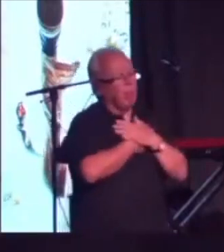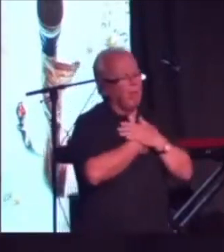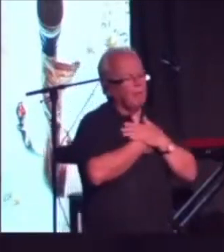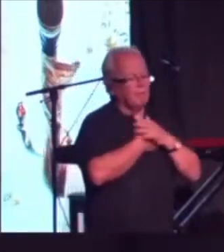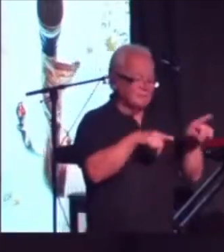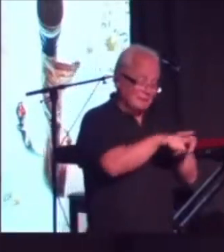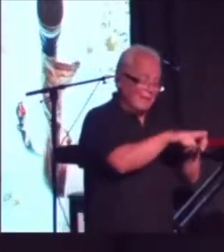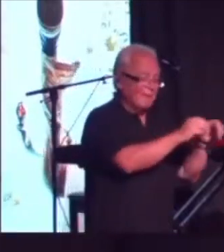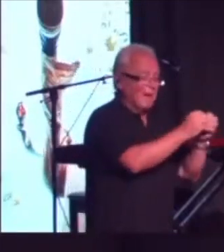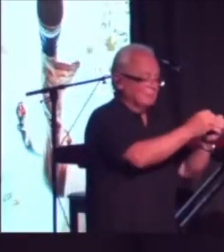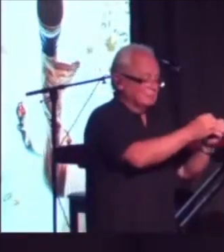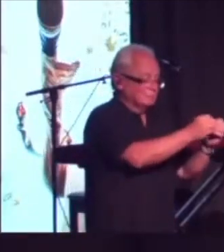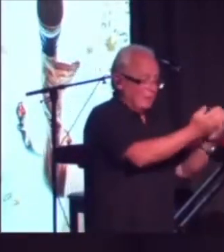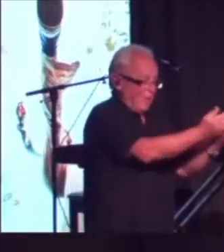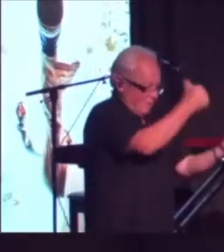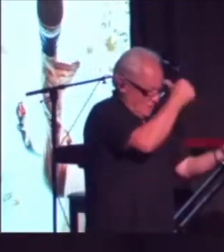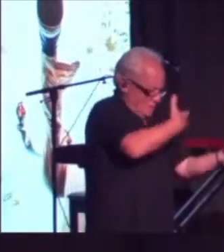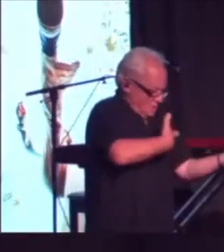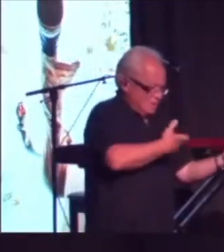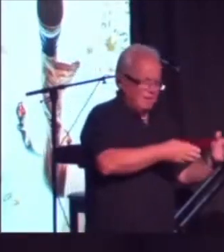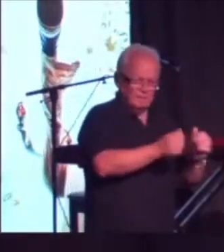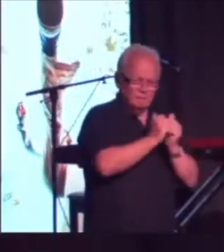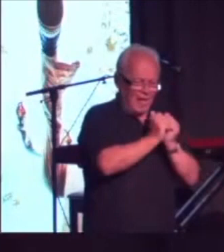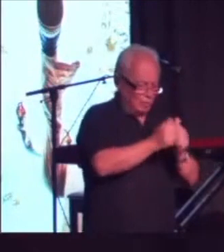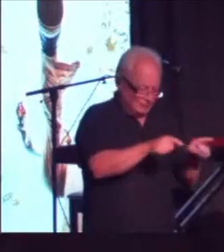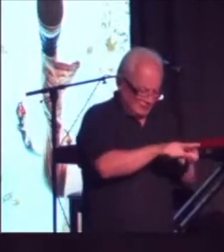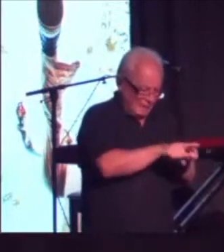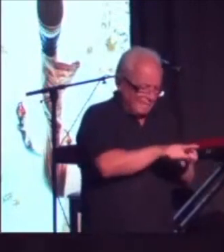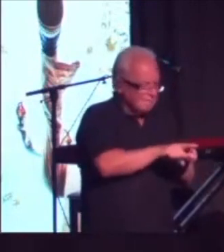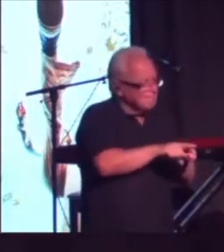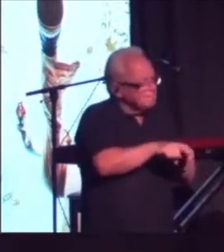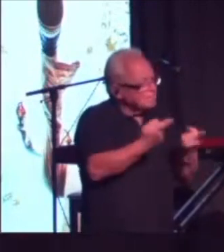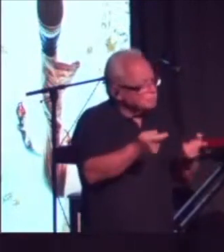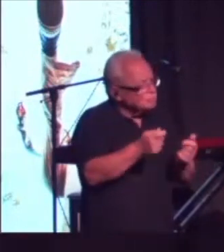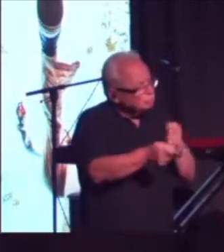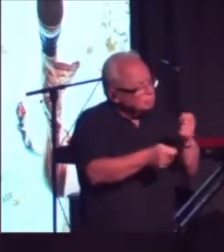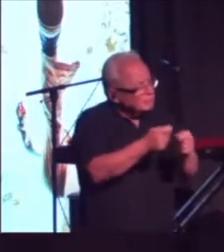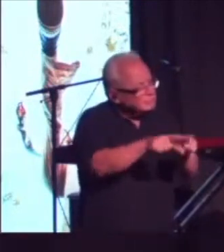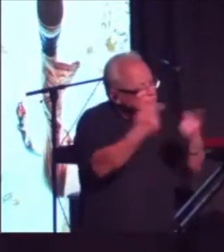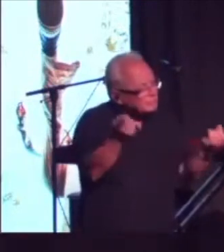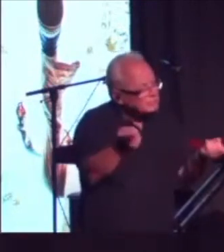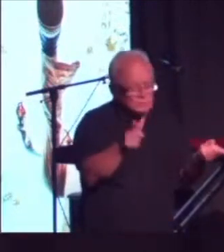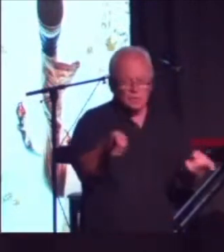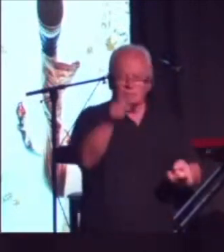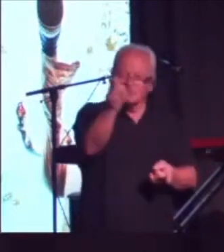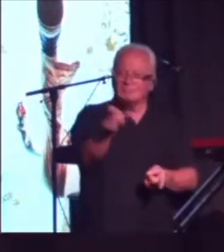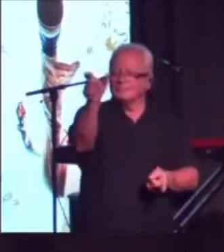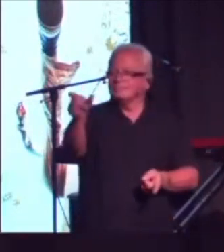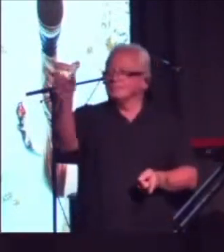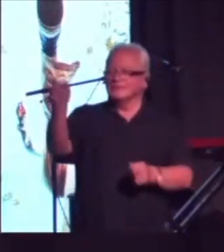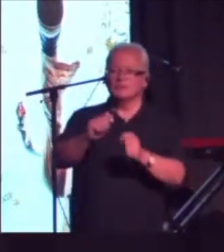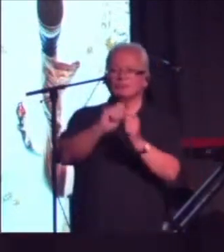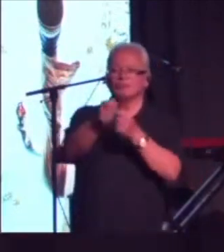valued equally, but they should be treated differently. You don't treat everybody the same. You